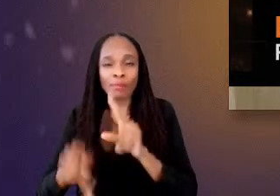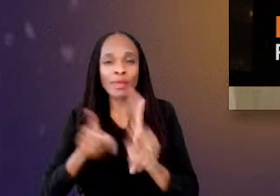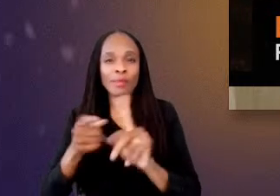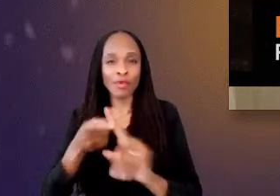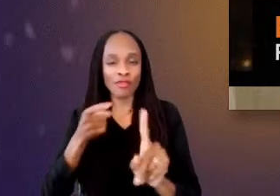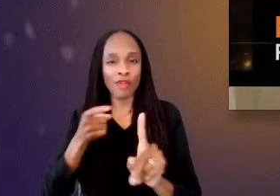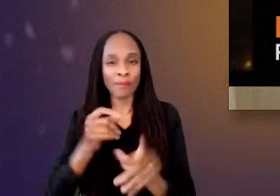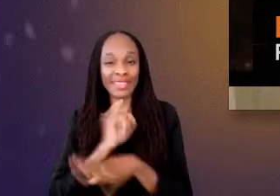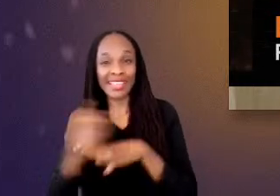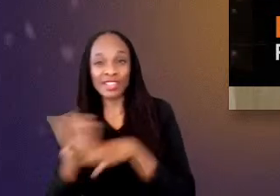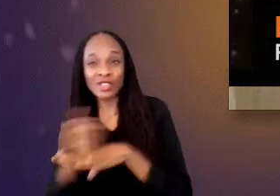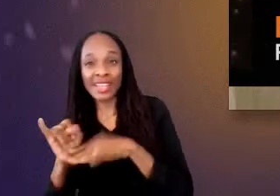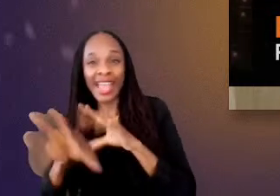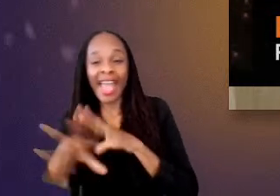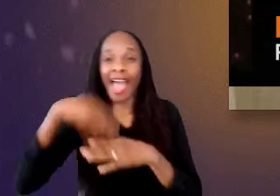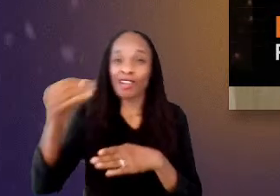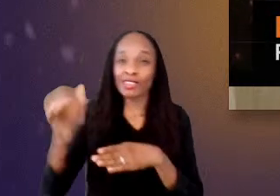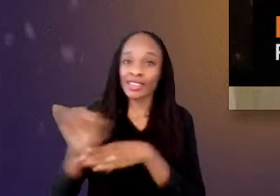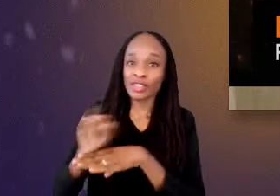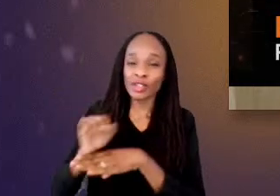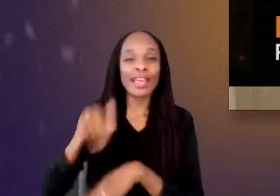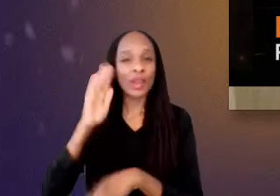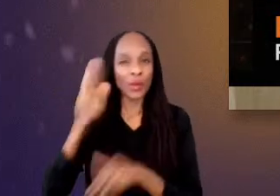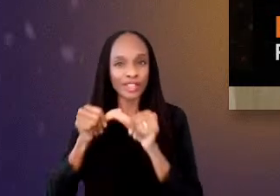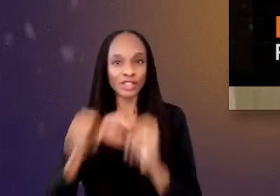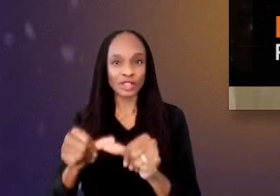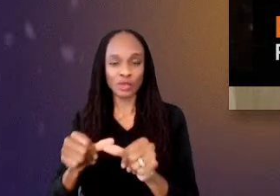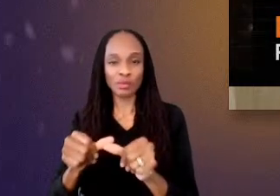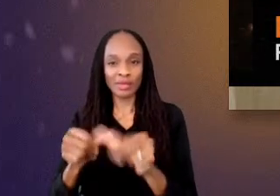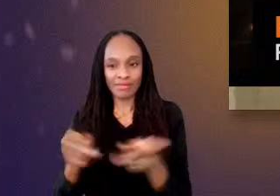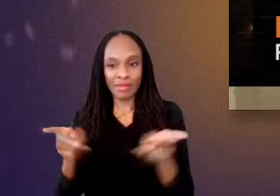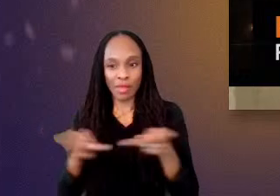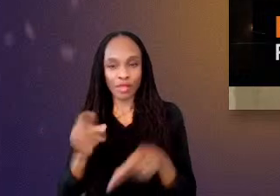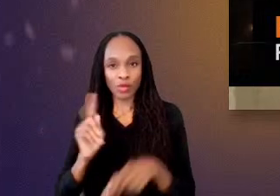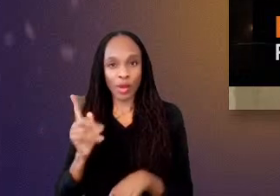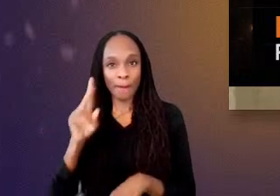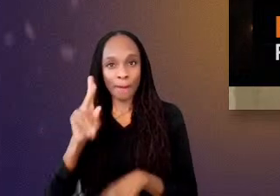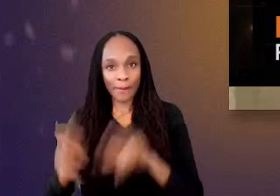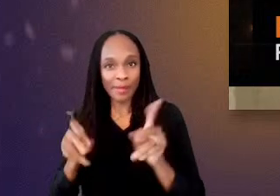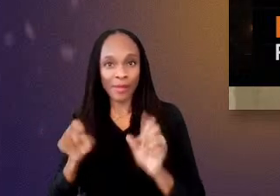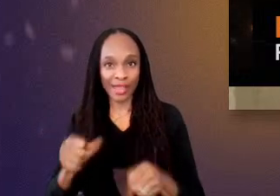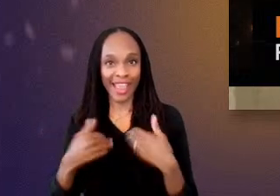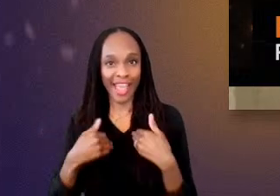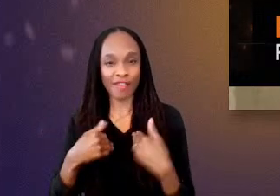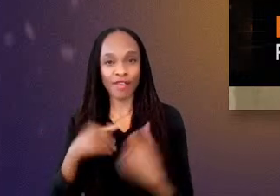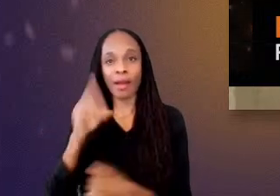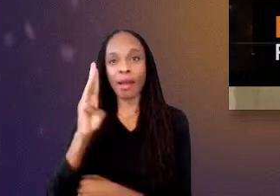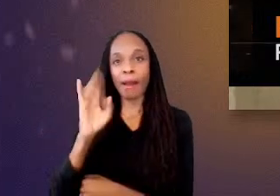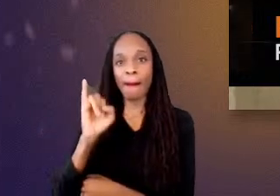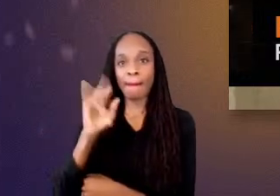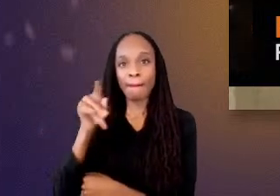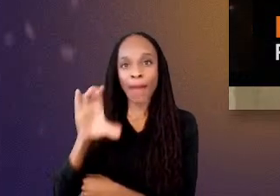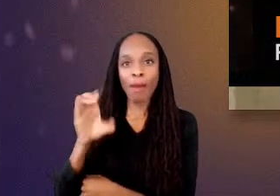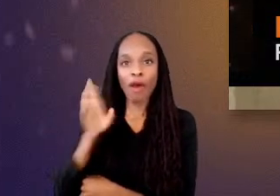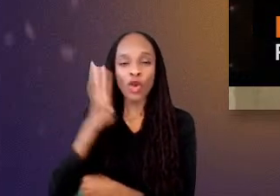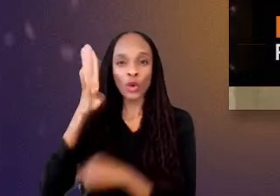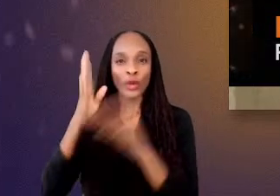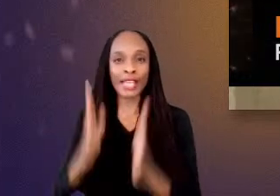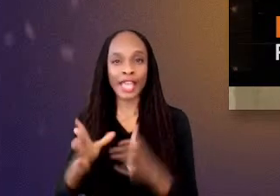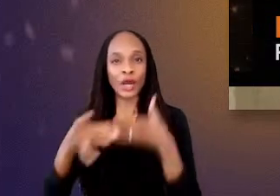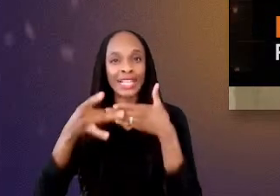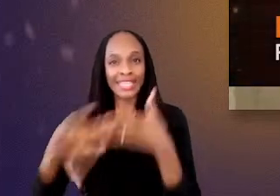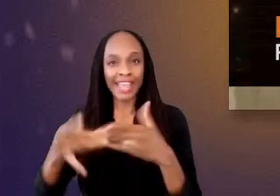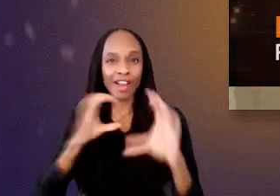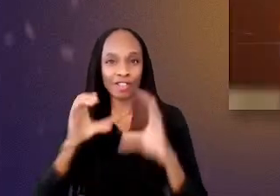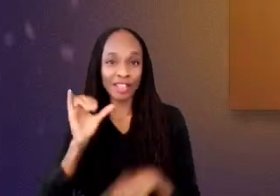industry. It continues to be a space where people can have a BIPOC creator-led conversation. That is